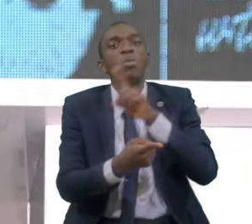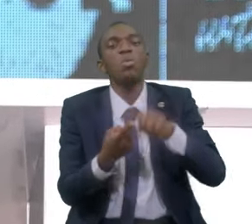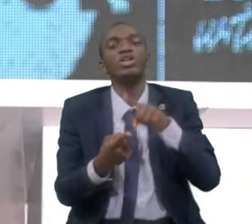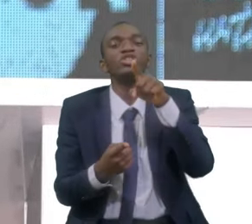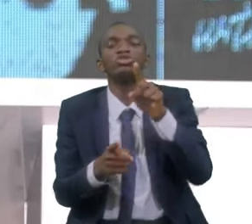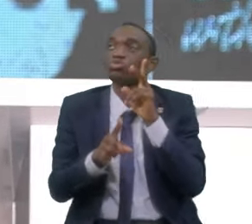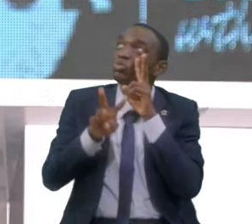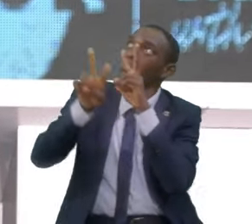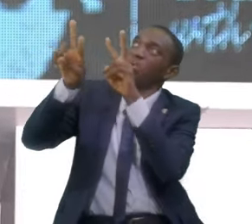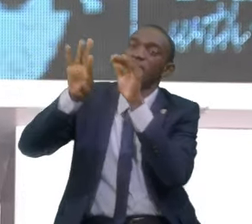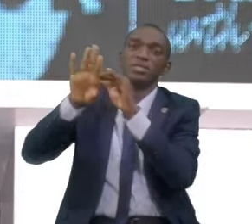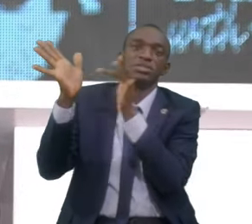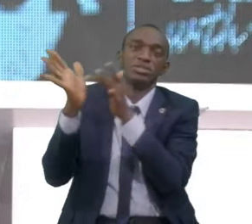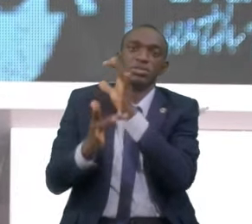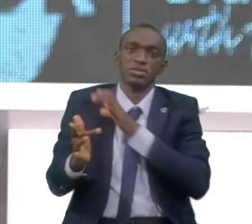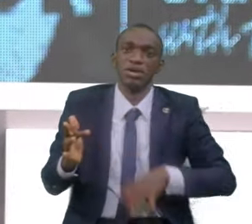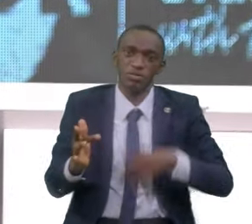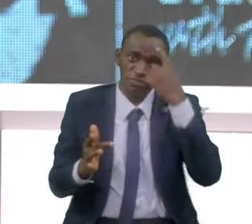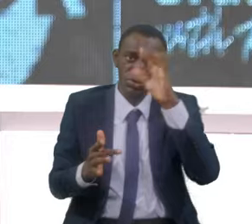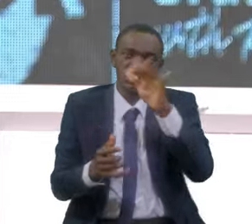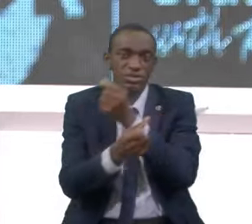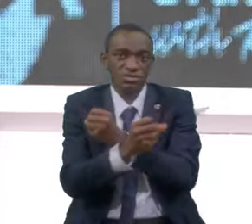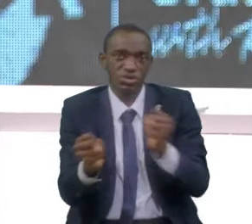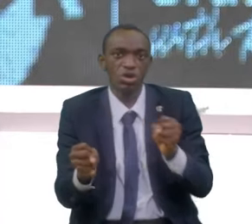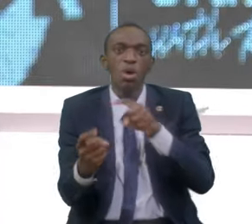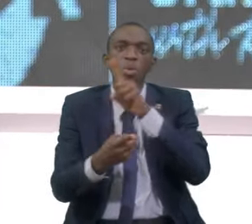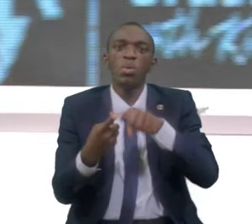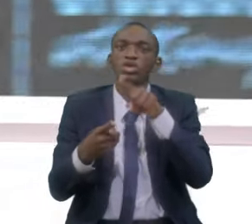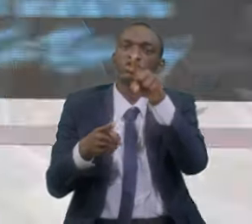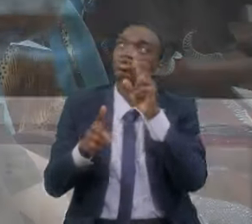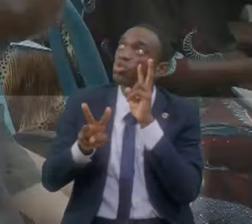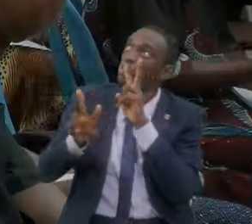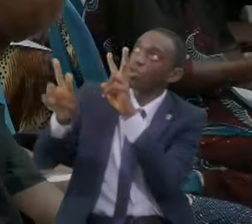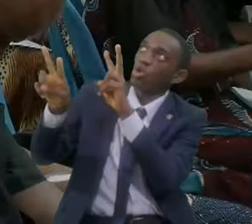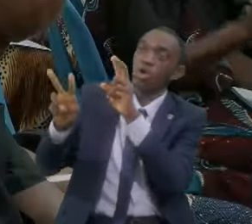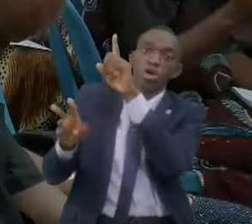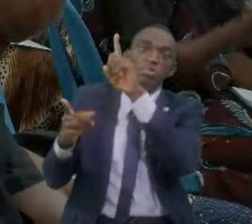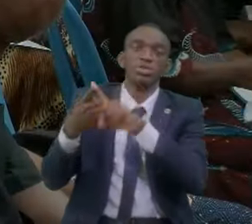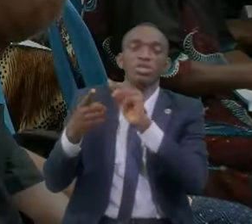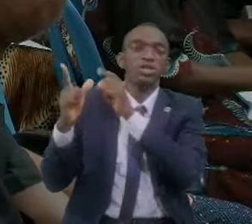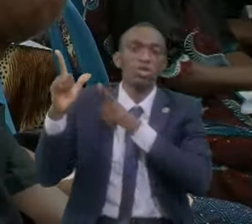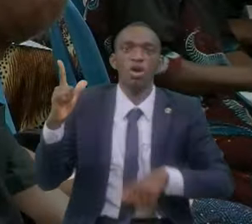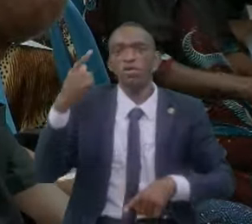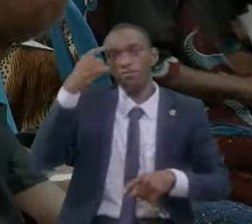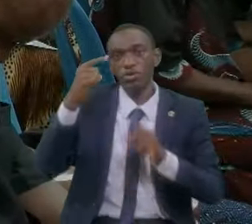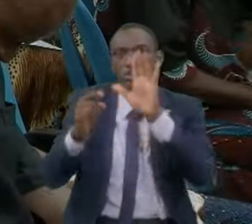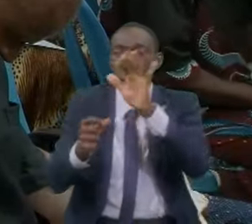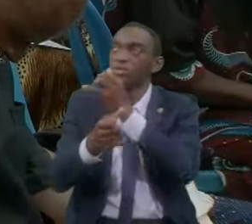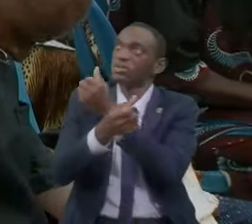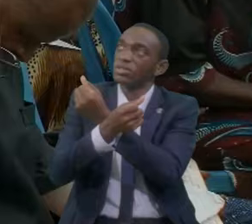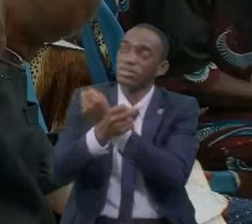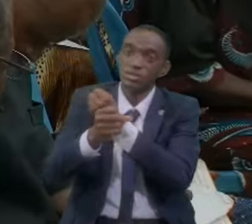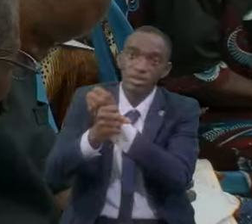salvation, when you looked up to the Lord for your justification, when you looked upon the Lord